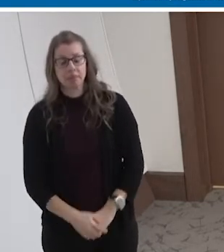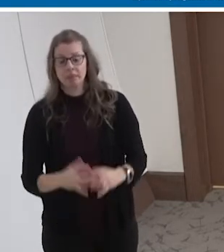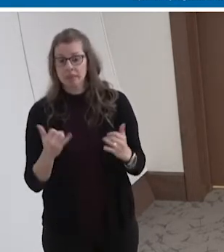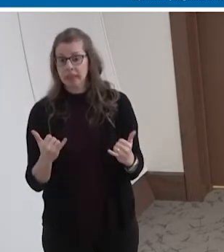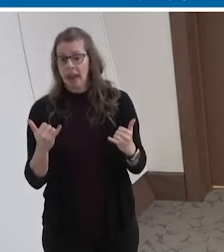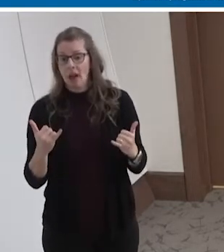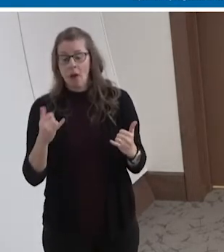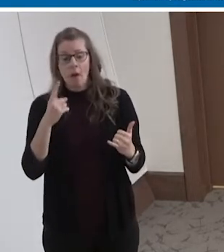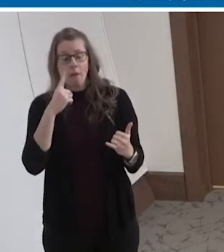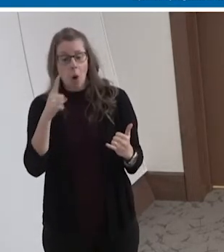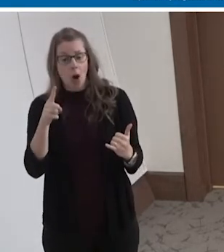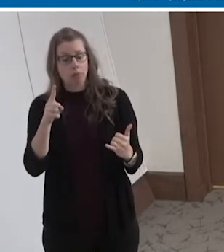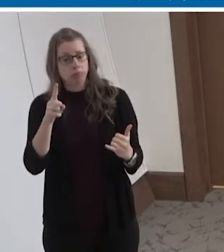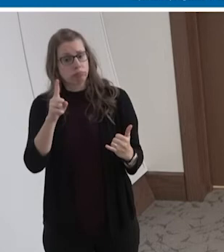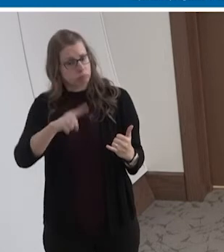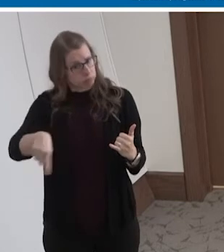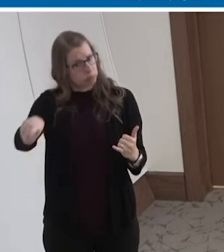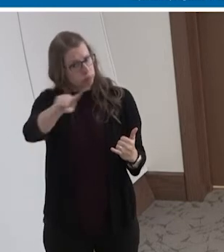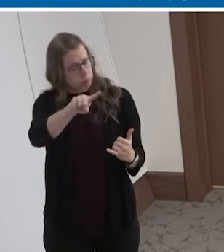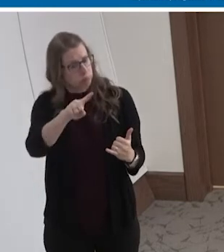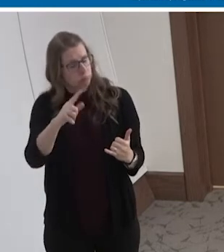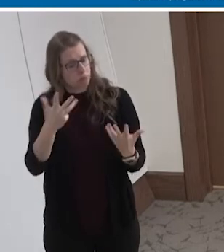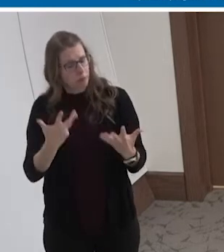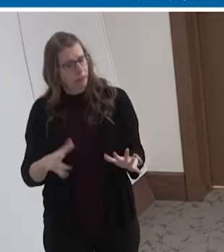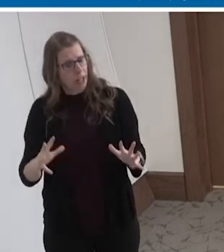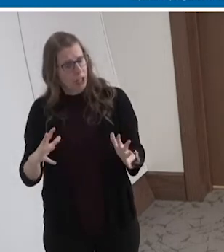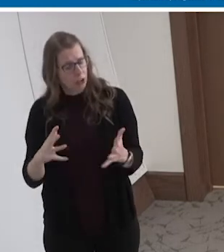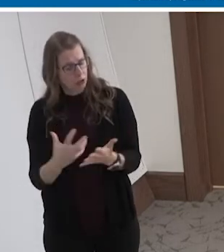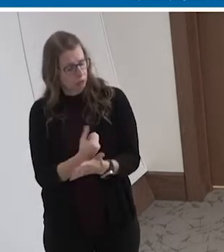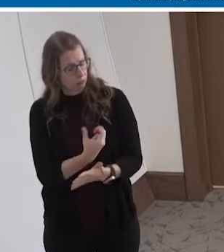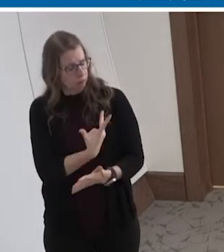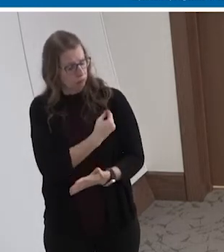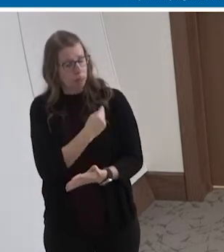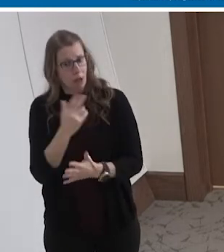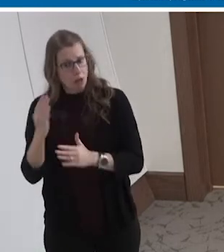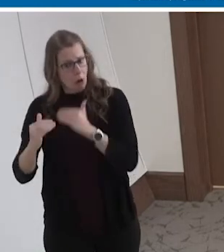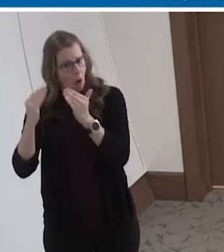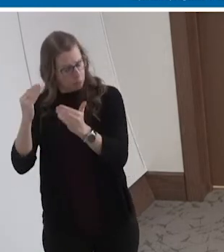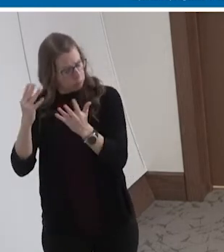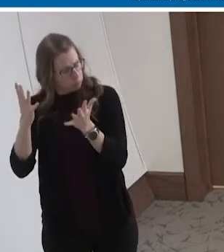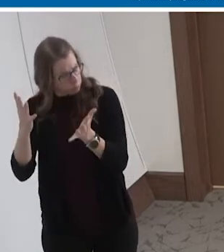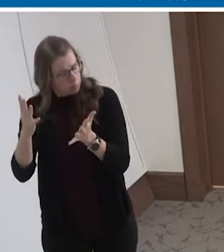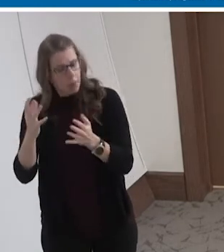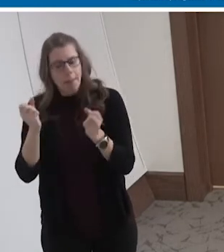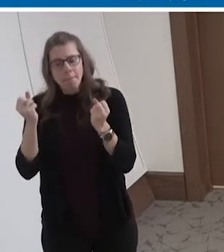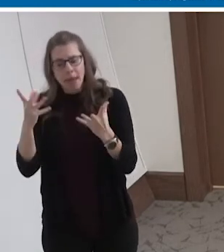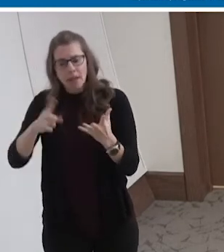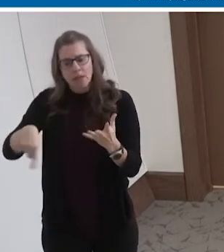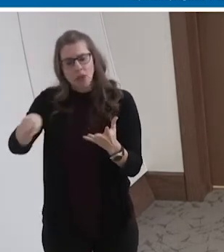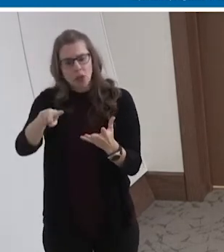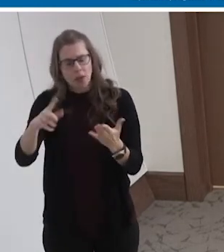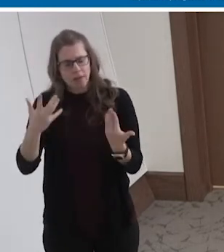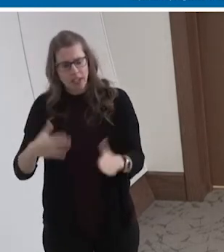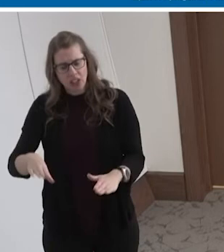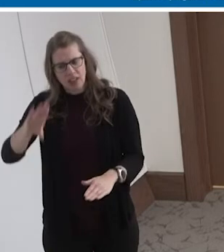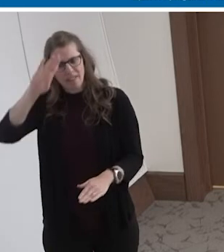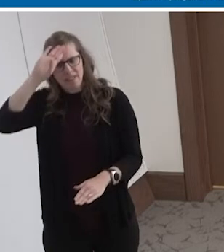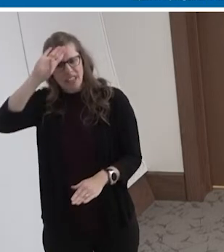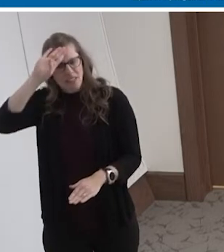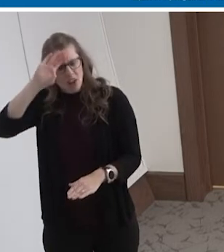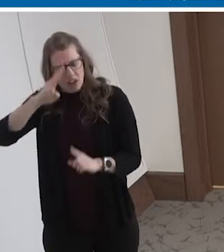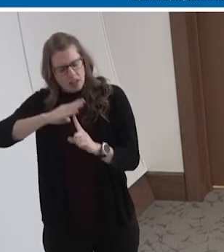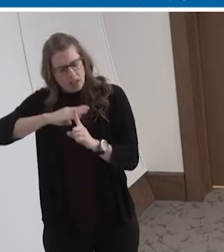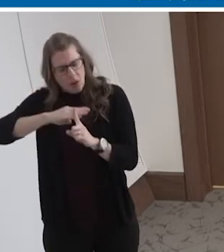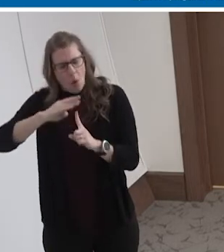Now, for those of you who maybe had the vaccine as an adult, many of you may have had fever or felt